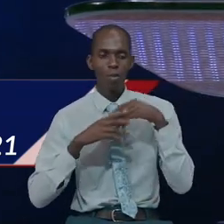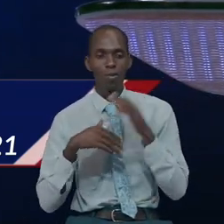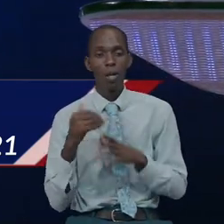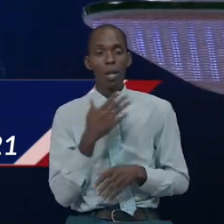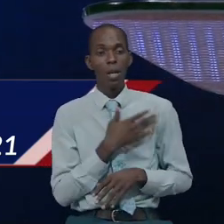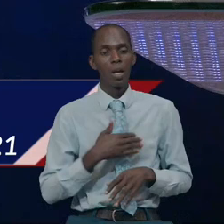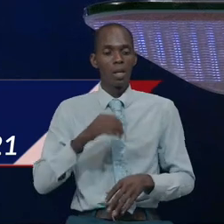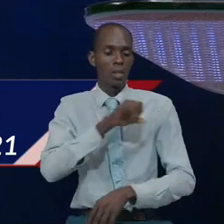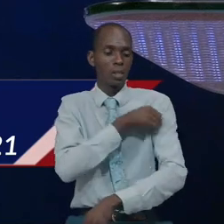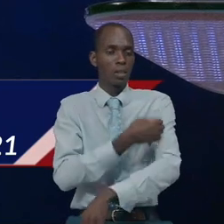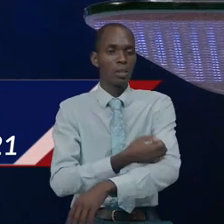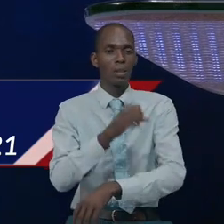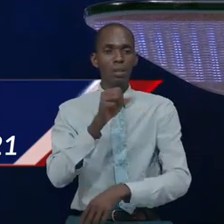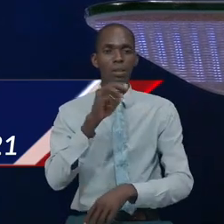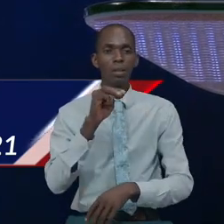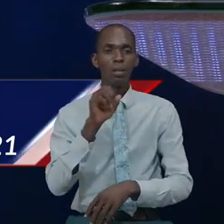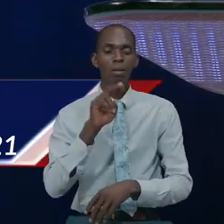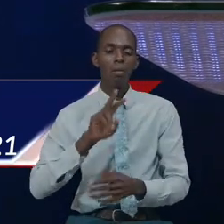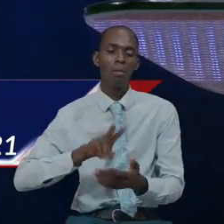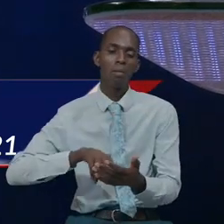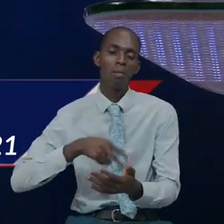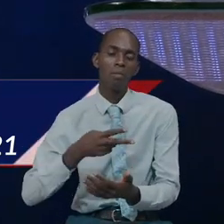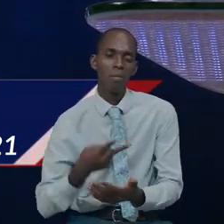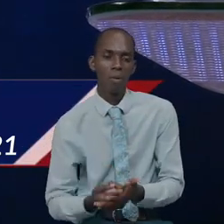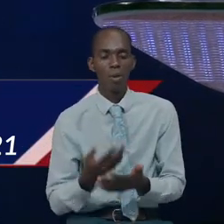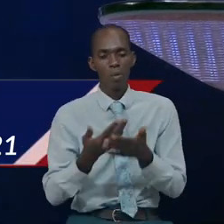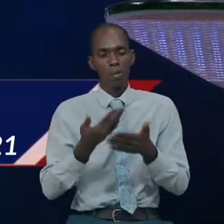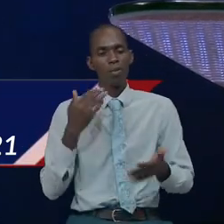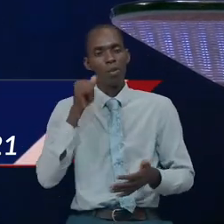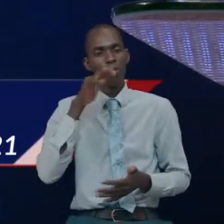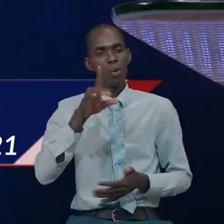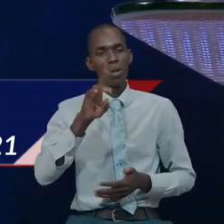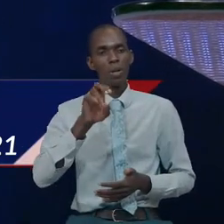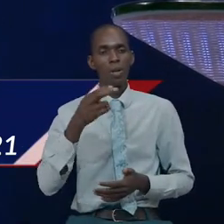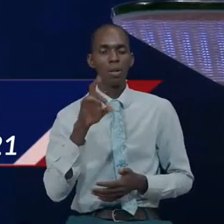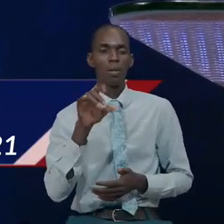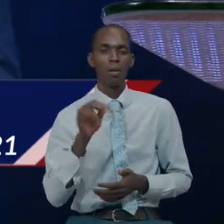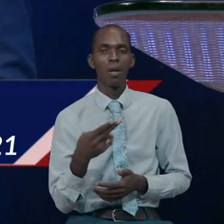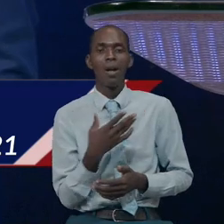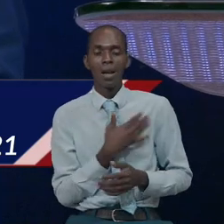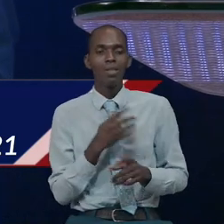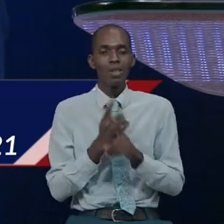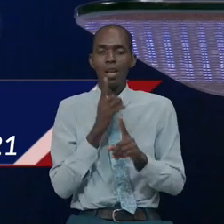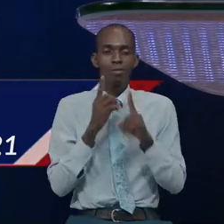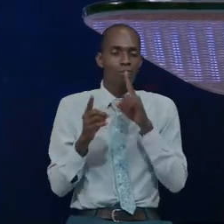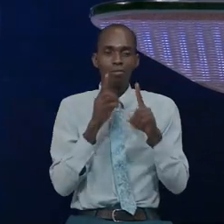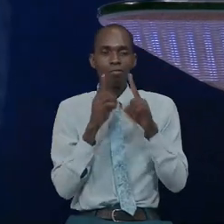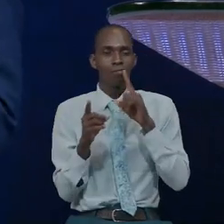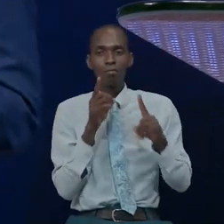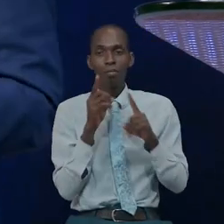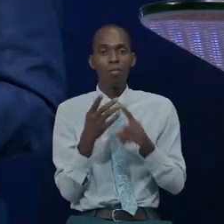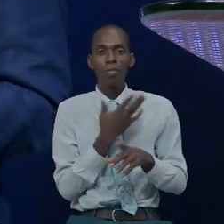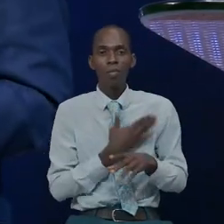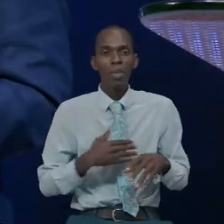Samson felt at ease in the presence of Delilah. And now they could talk and talk. Obviously, he